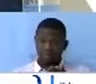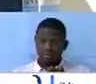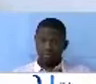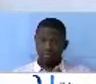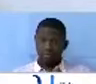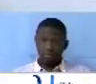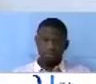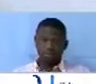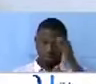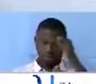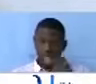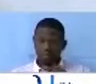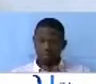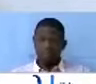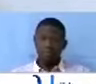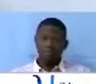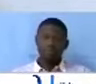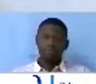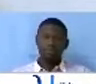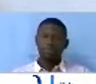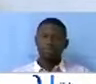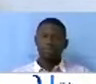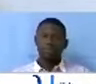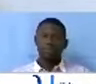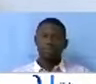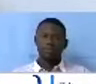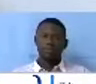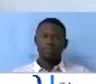I can't remember. I may not remember.